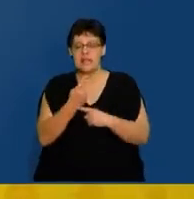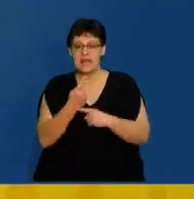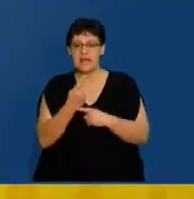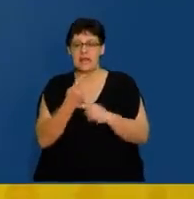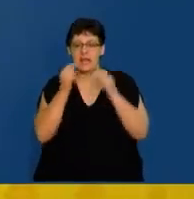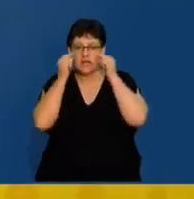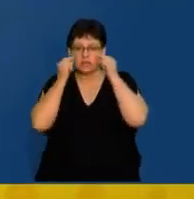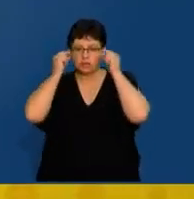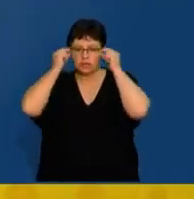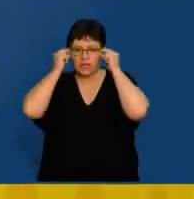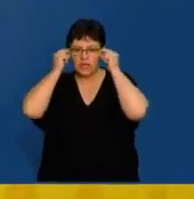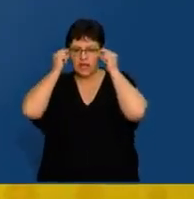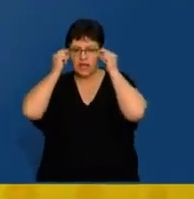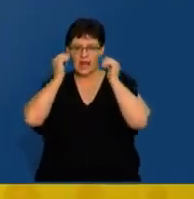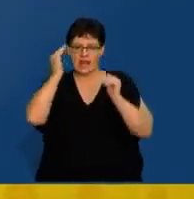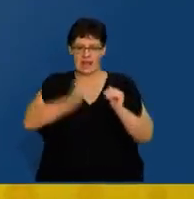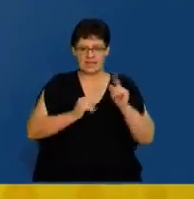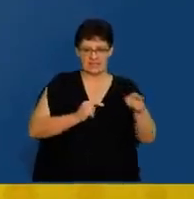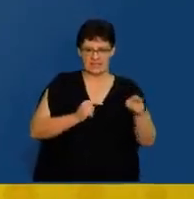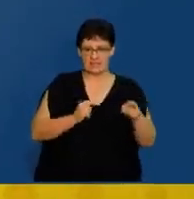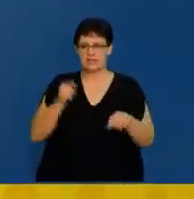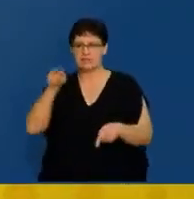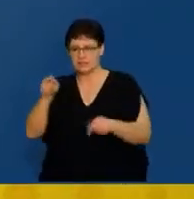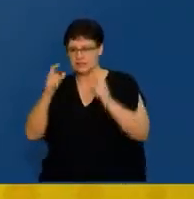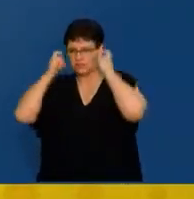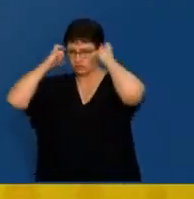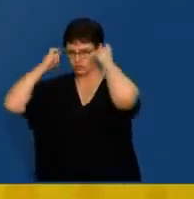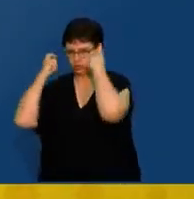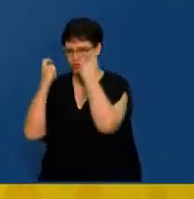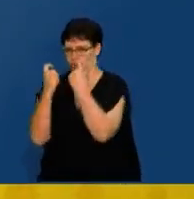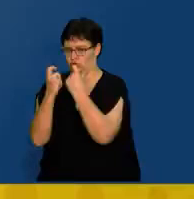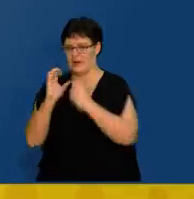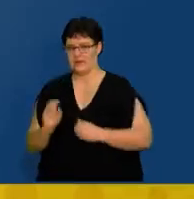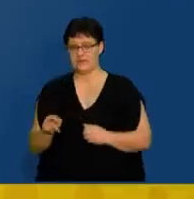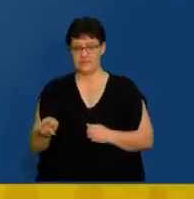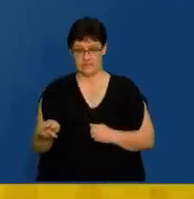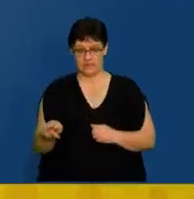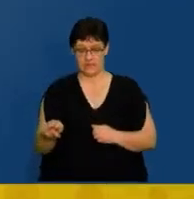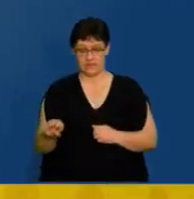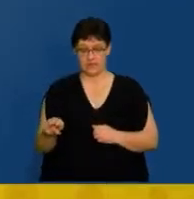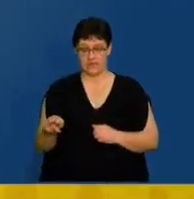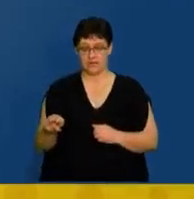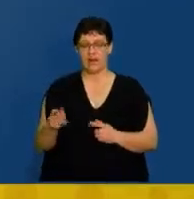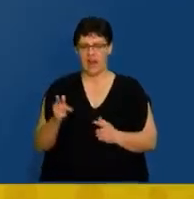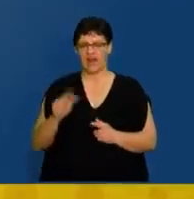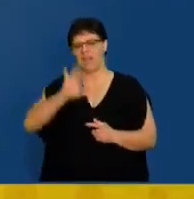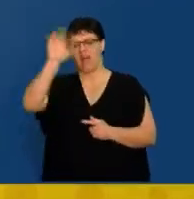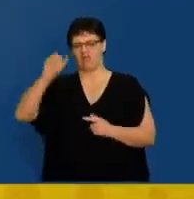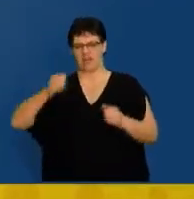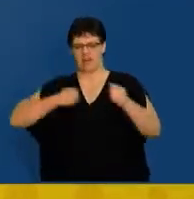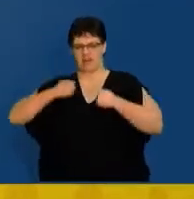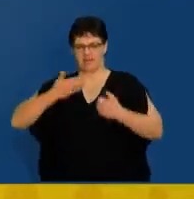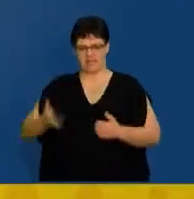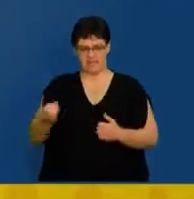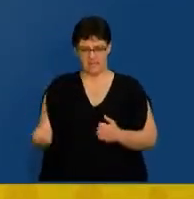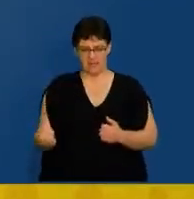cheekbone. We see a distinct, well-developed cheekbone in your greater African apes. We know